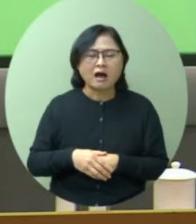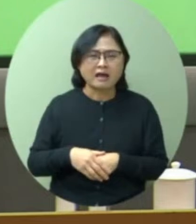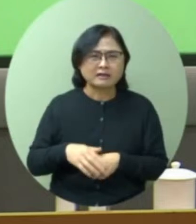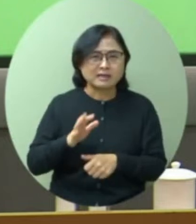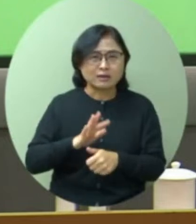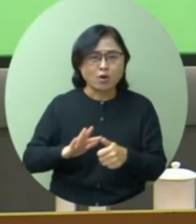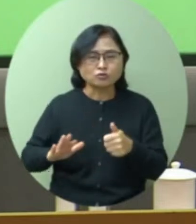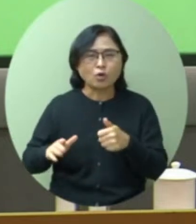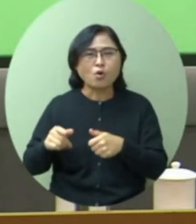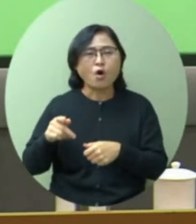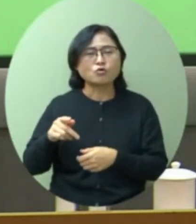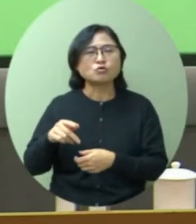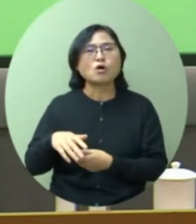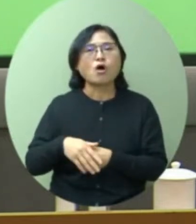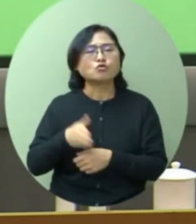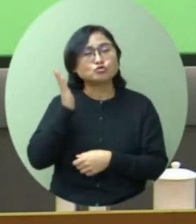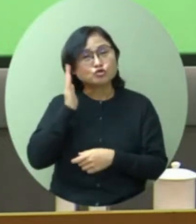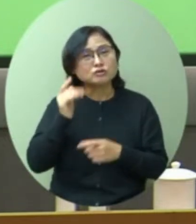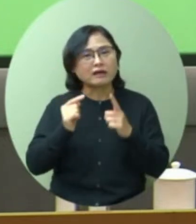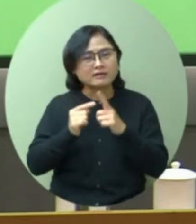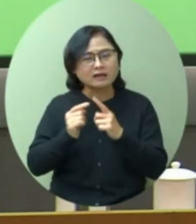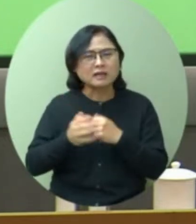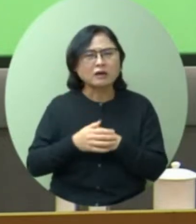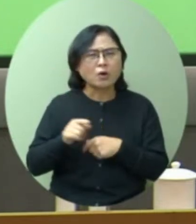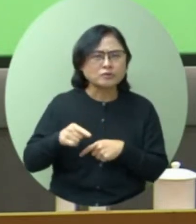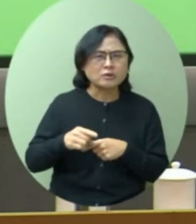Oh, first of all,